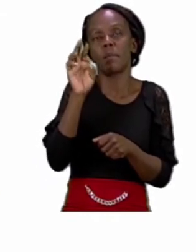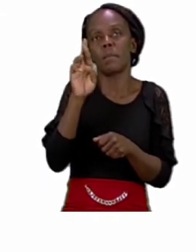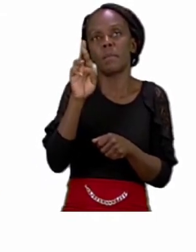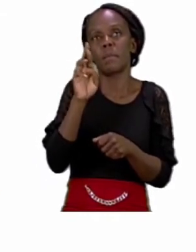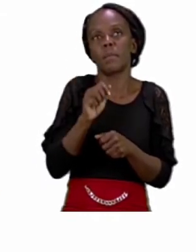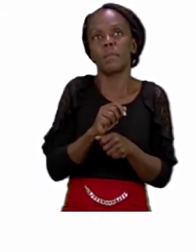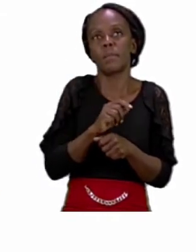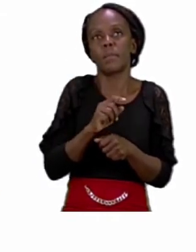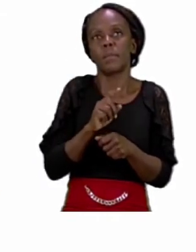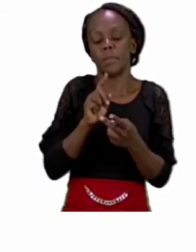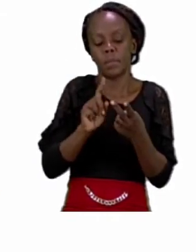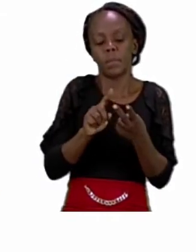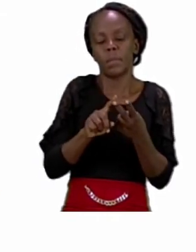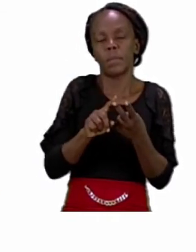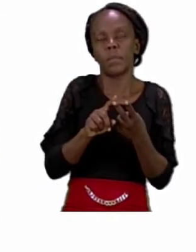father,